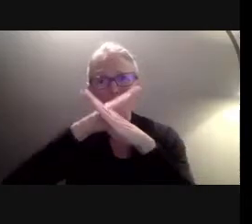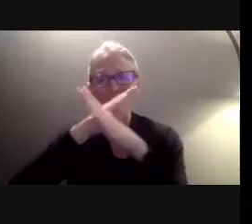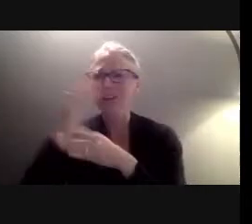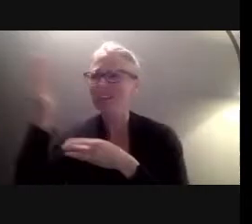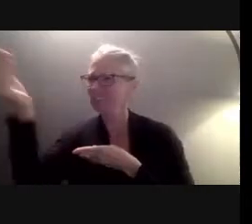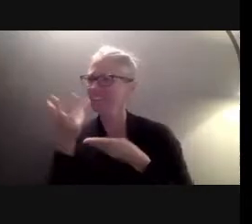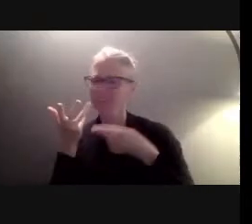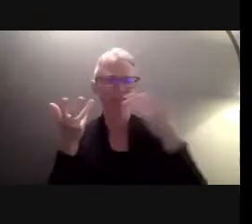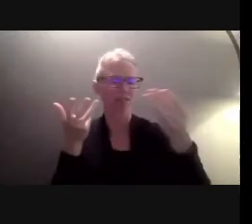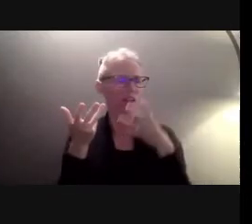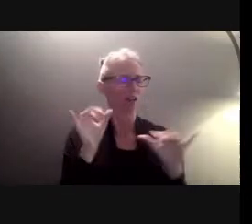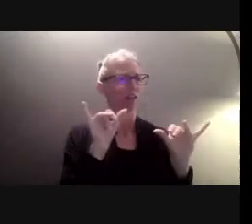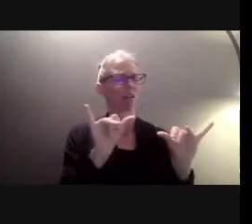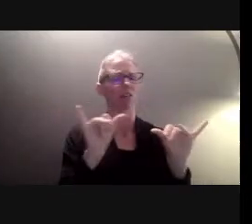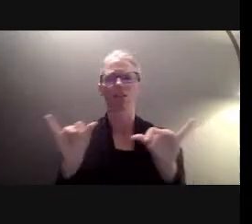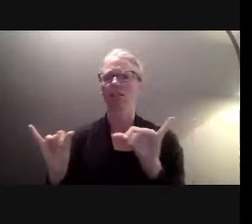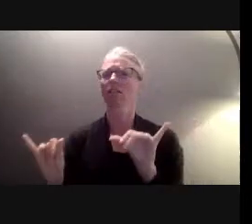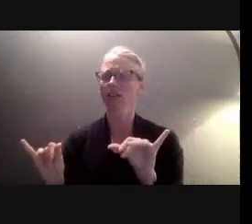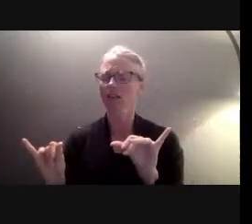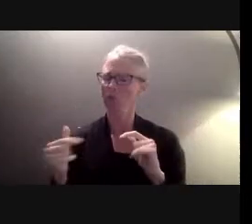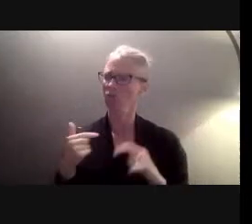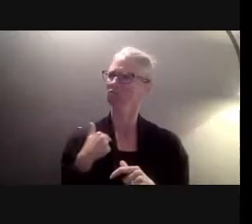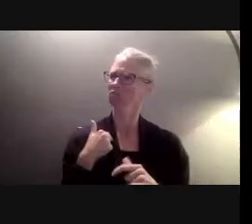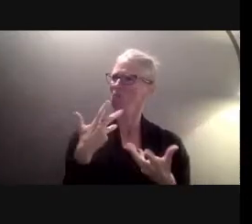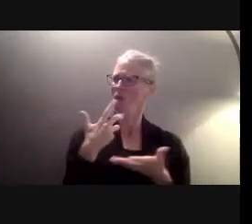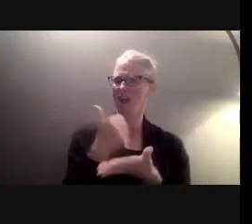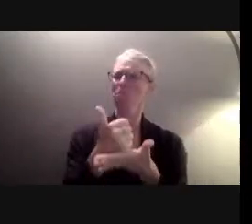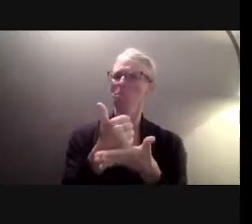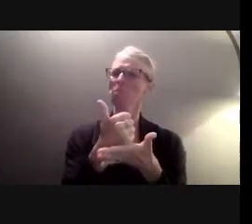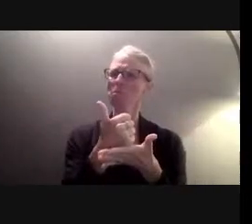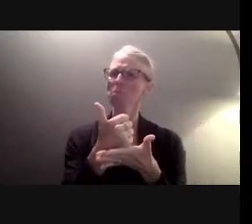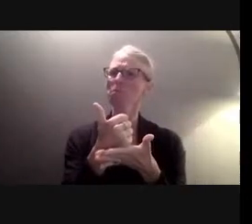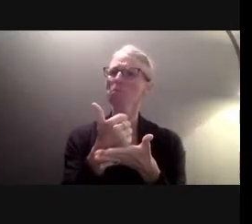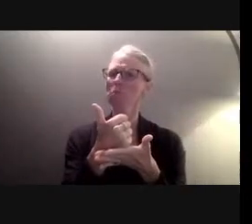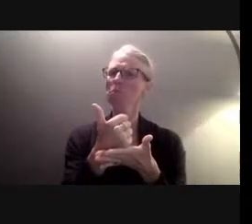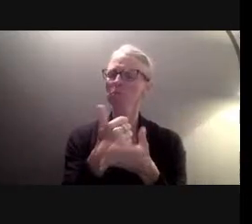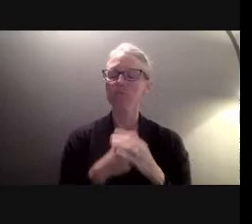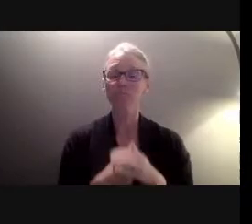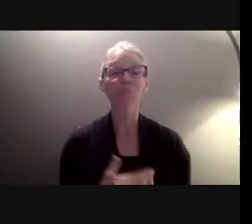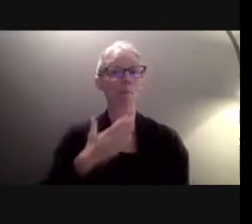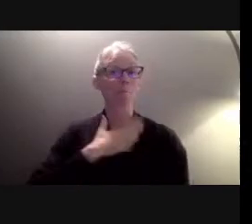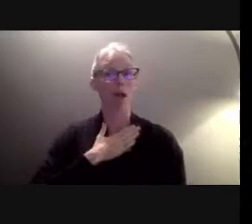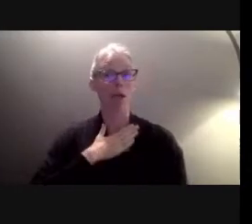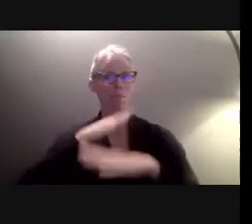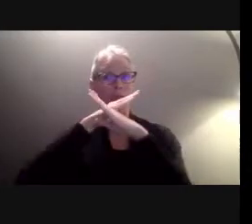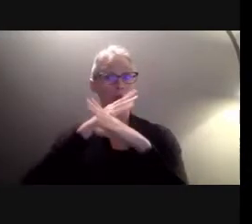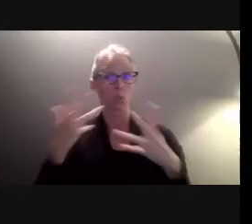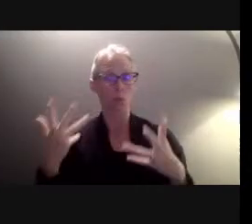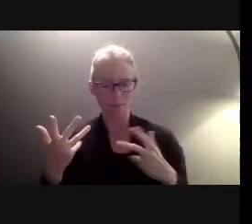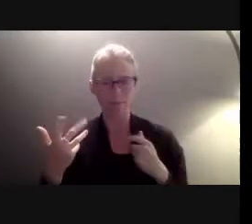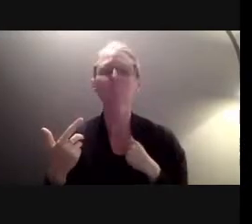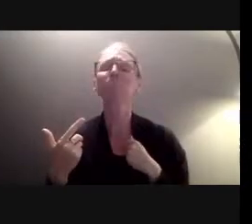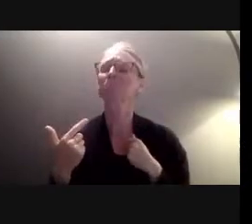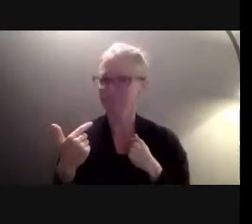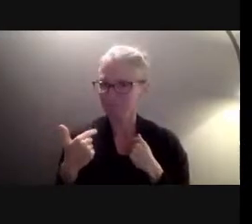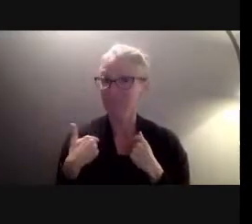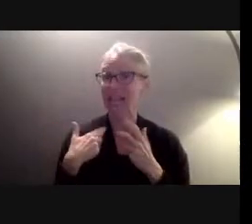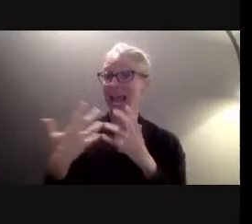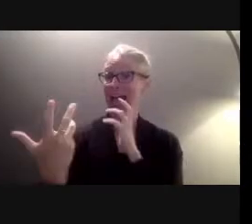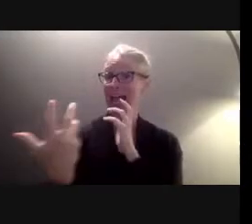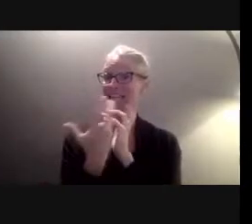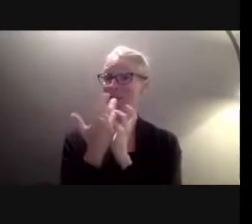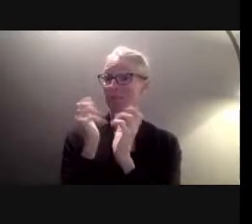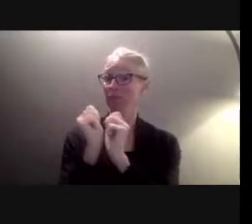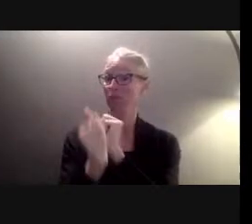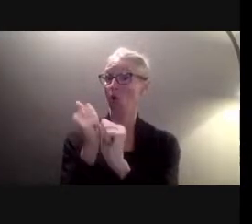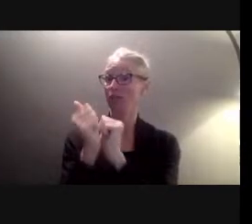I wanted to help with some of those barriers. And also some of the barriers that I had was when I found out about adaptive sports. Adaptive sports like